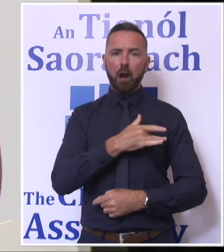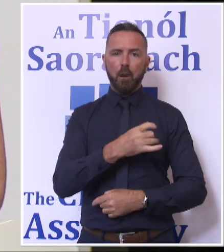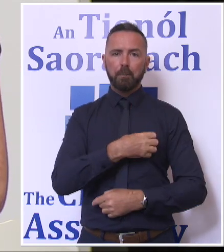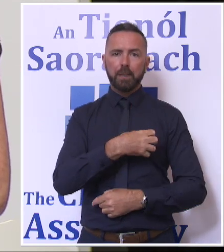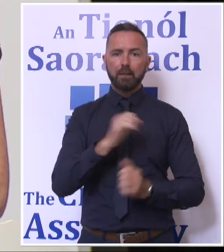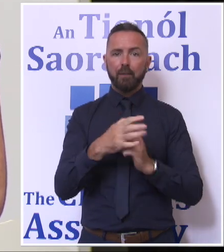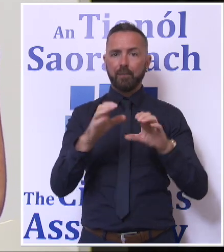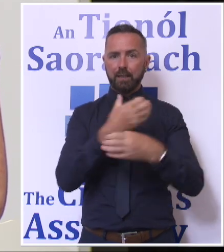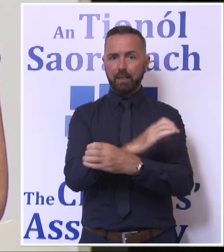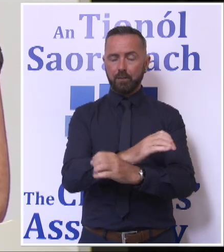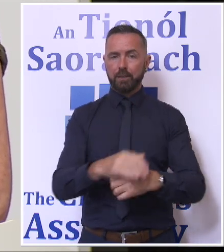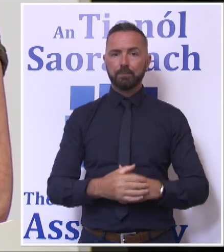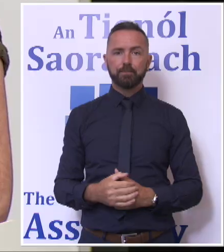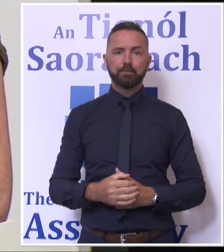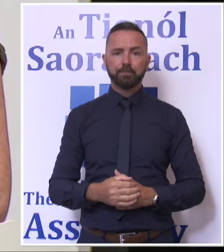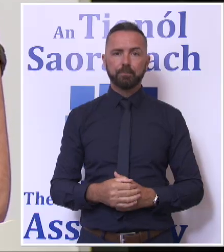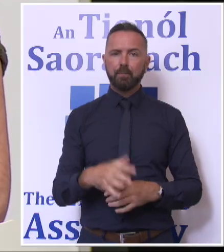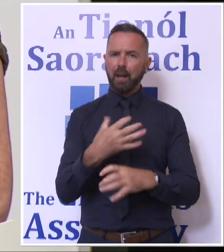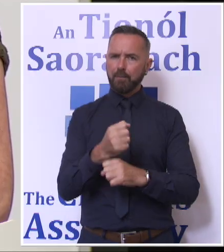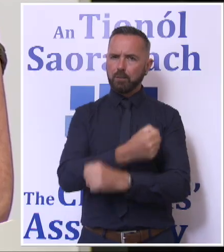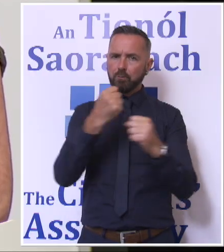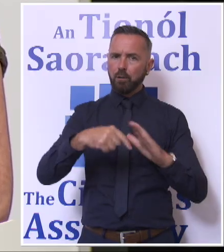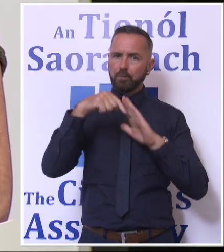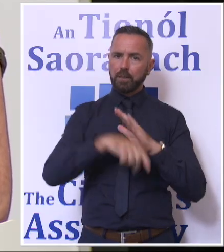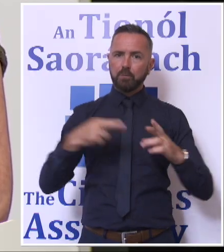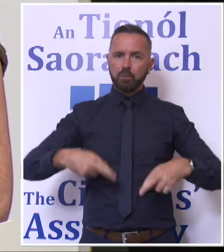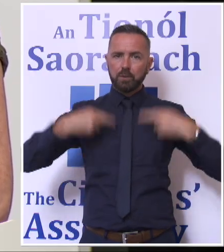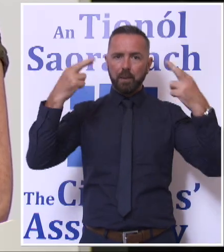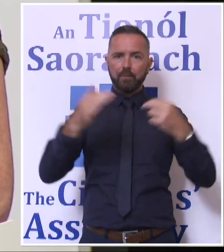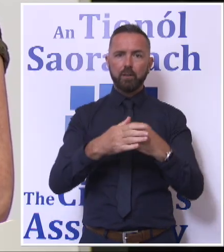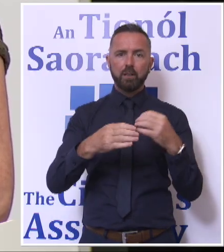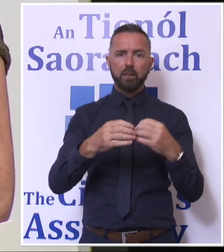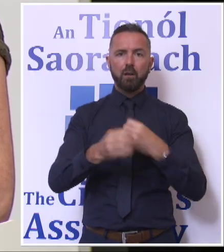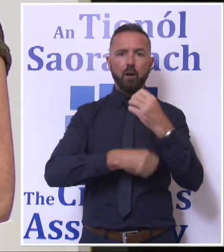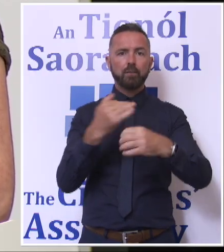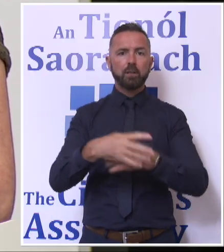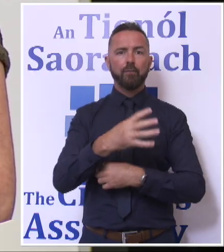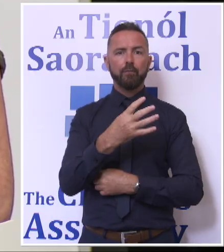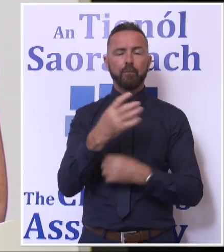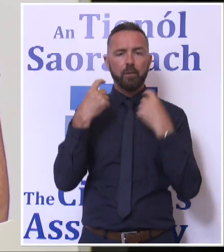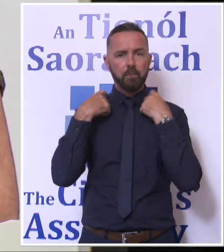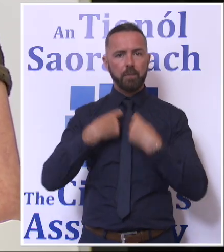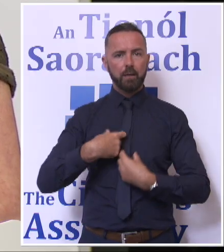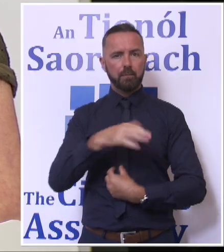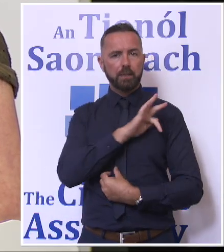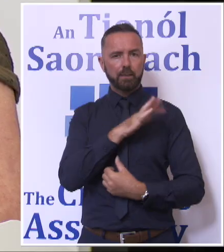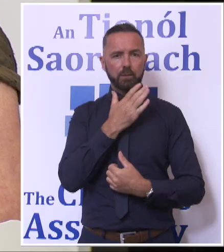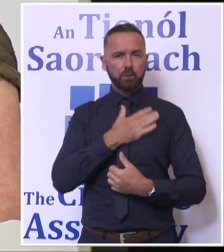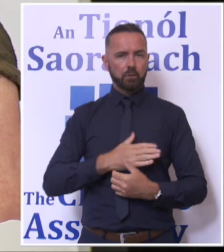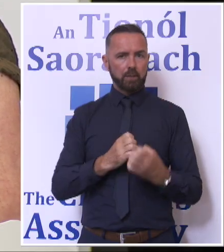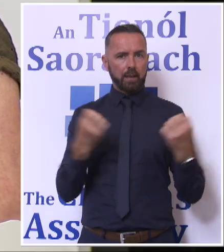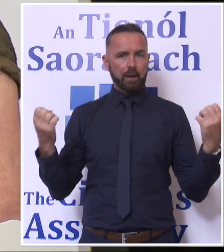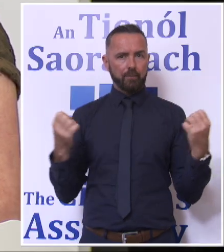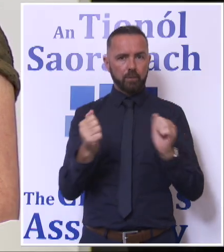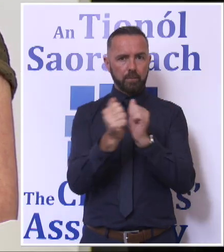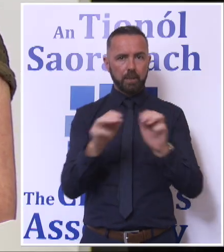counties. There remains a deep, deep respect for the office of Mayor, and I have only ever encountered warmth